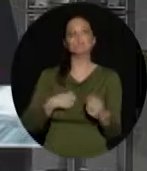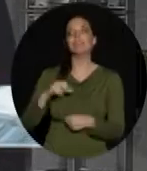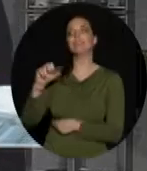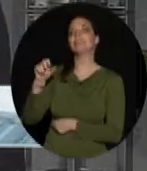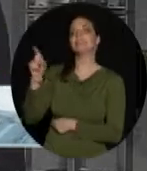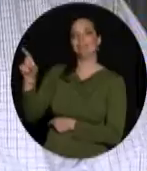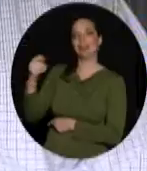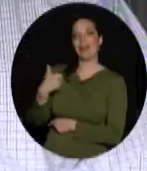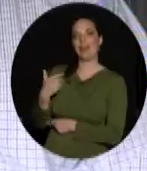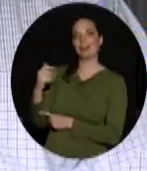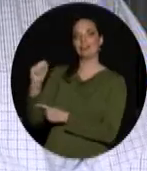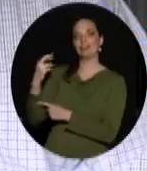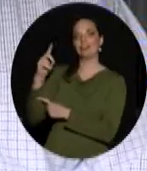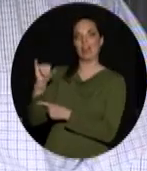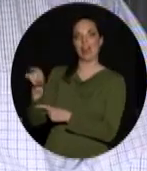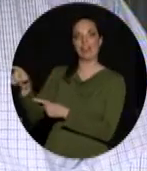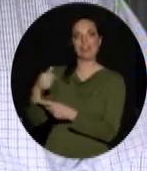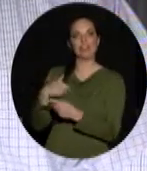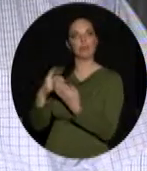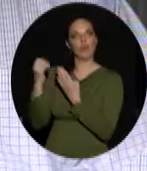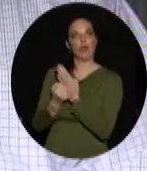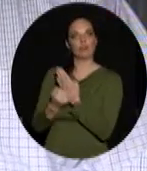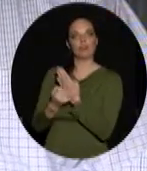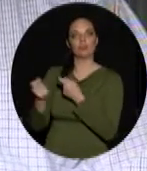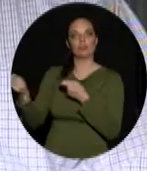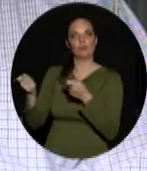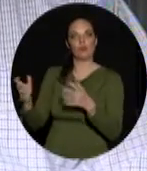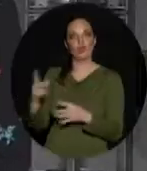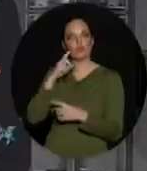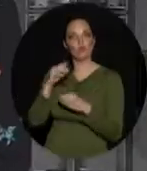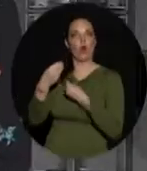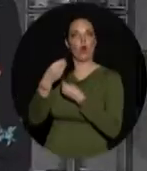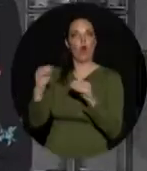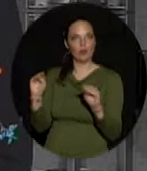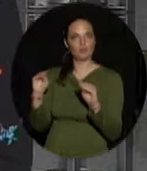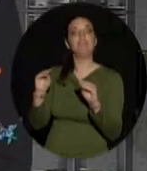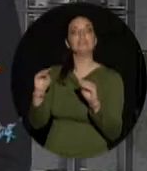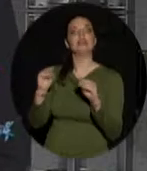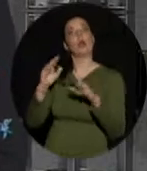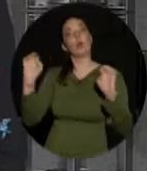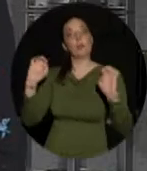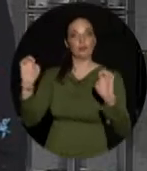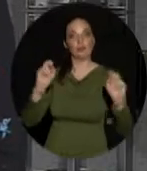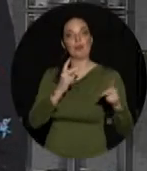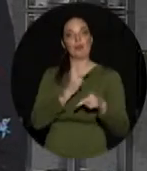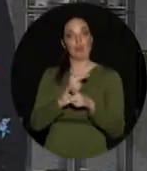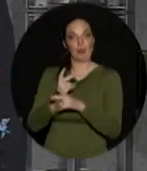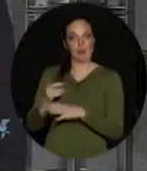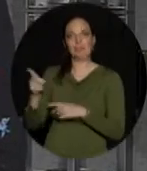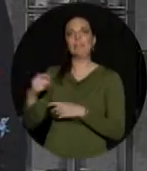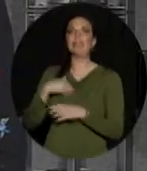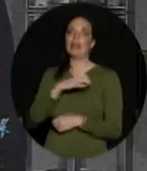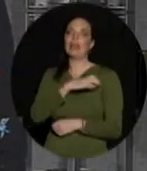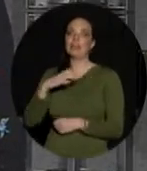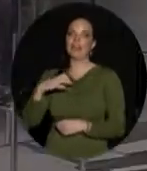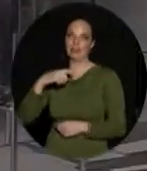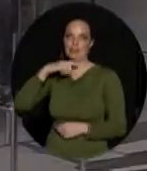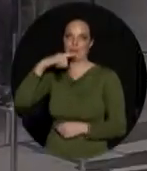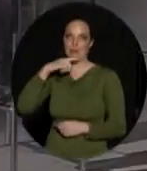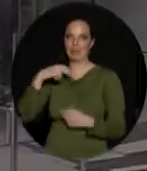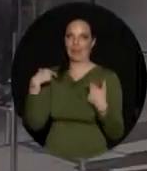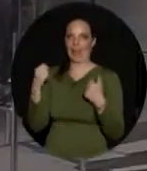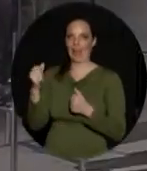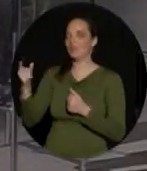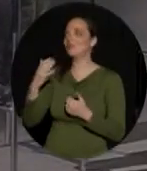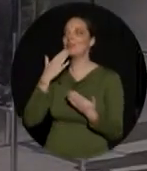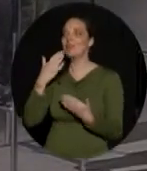Shadi Swade, who is the project director in the Office of Emergency Preparedness for the Cleveland Department of Public Health. Welcome, Shadi. Thank you for having